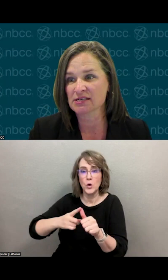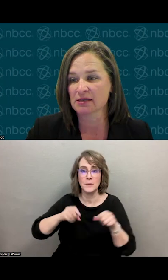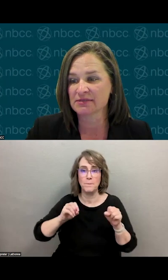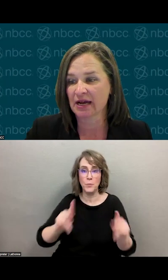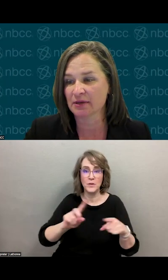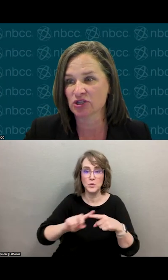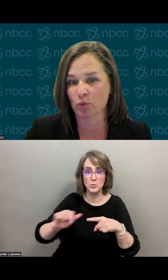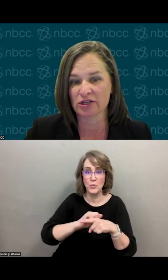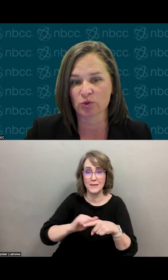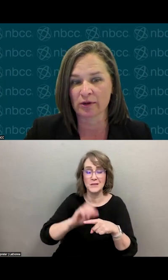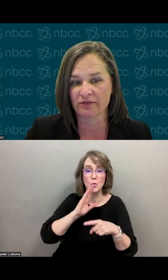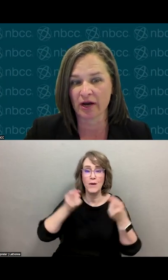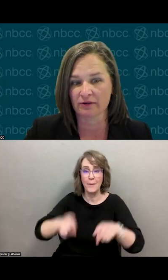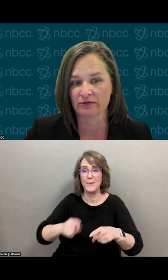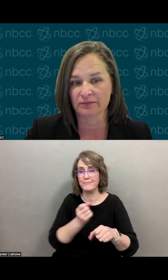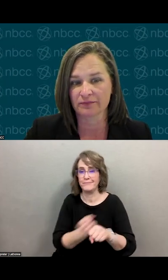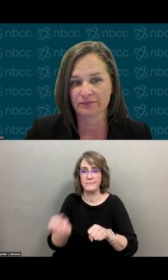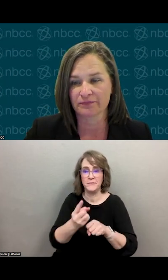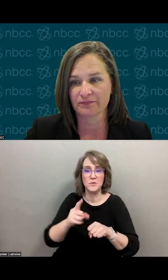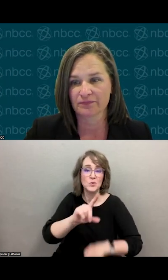practice sometime in 2025.